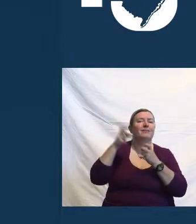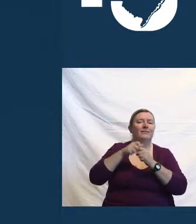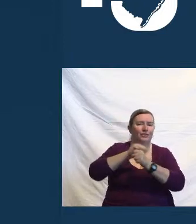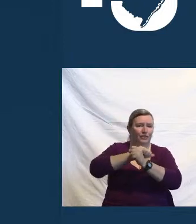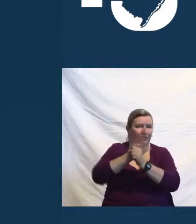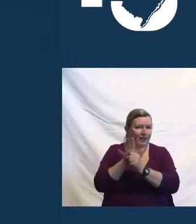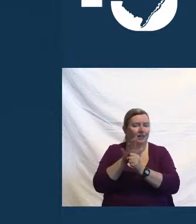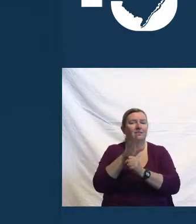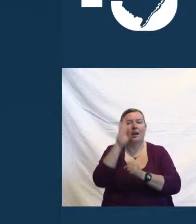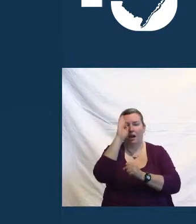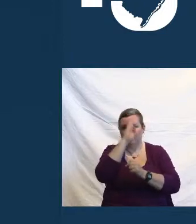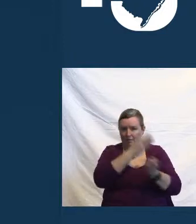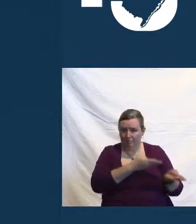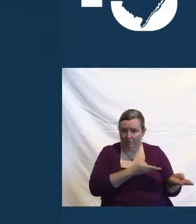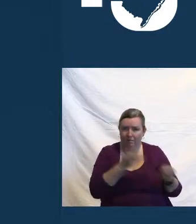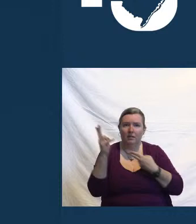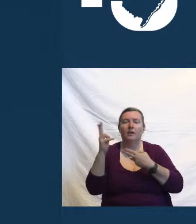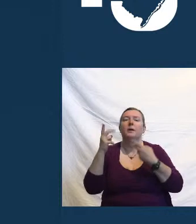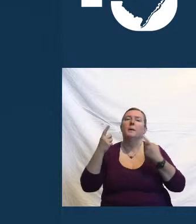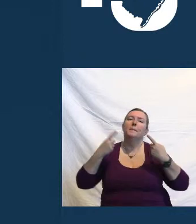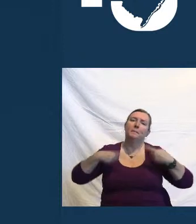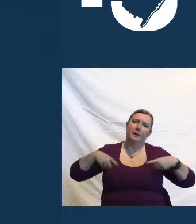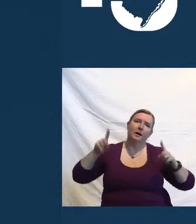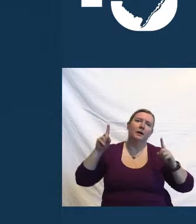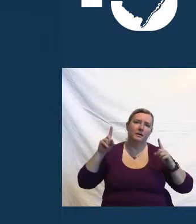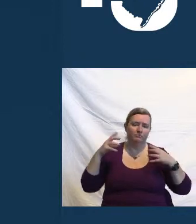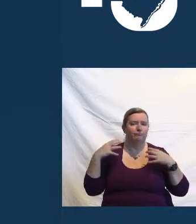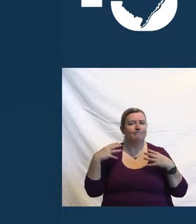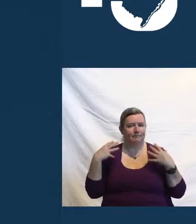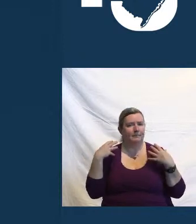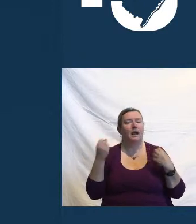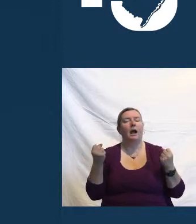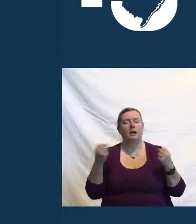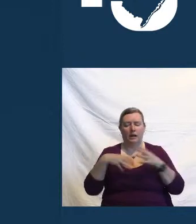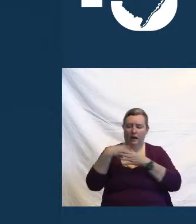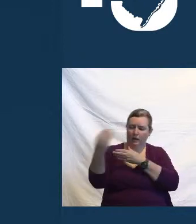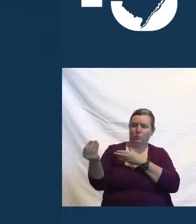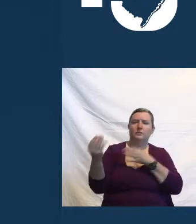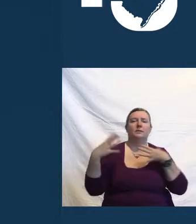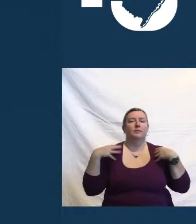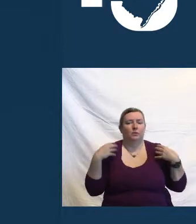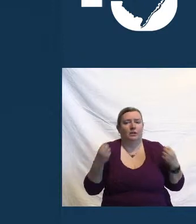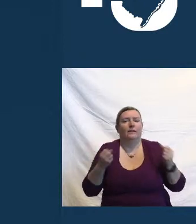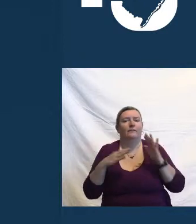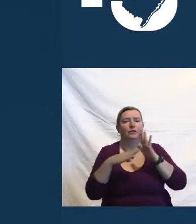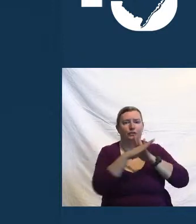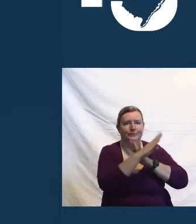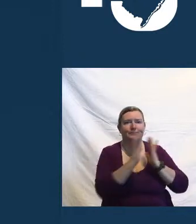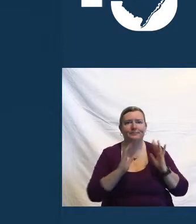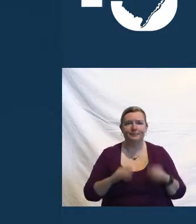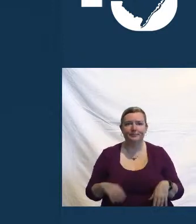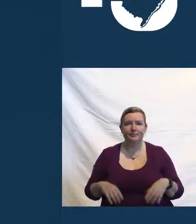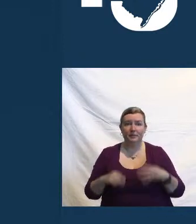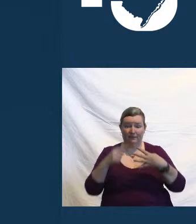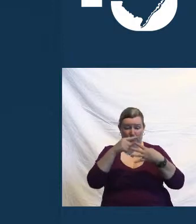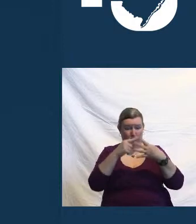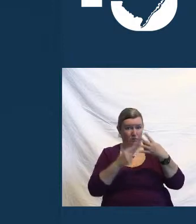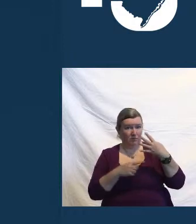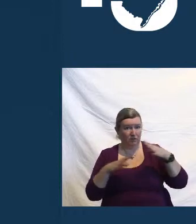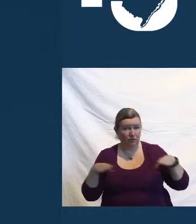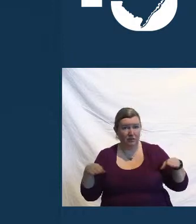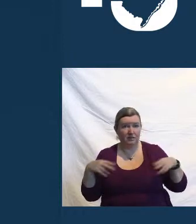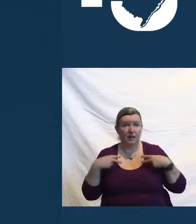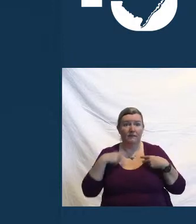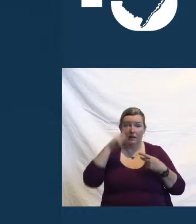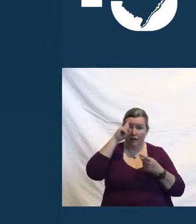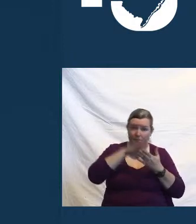God she's out and getting back on her feet. Barbara also leaves behind not just her children, but their spouses and families,